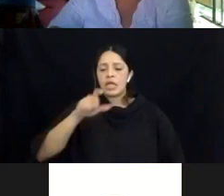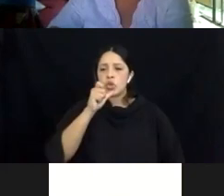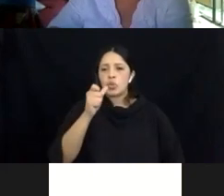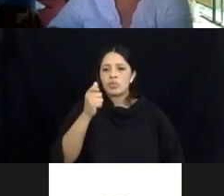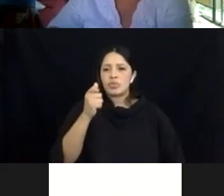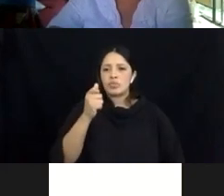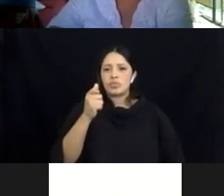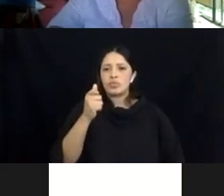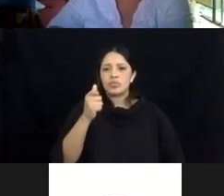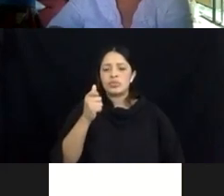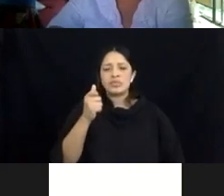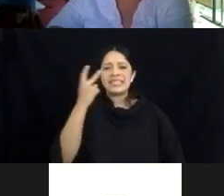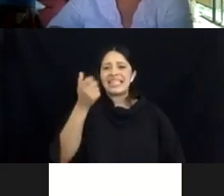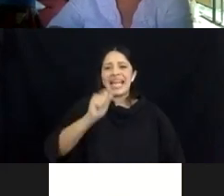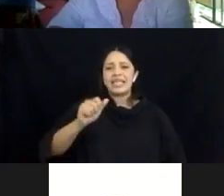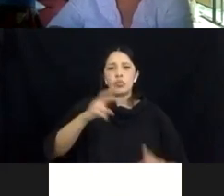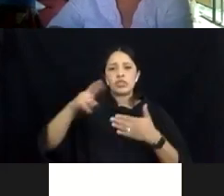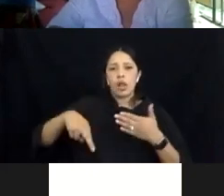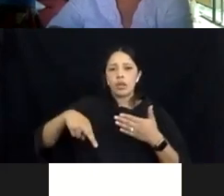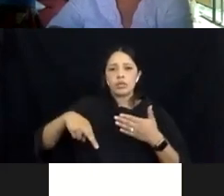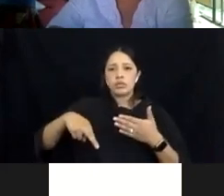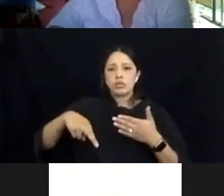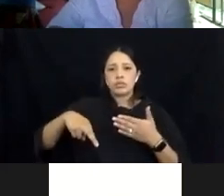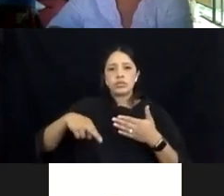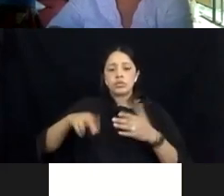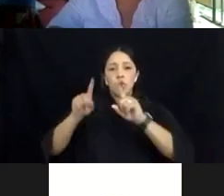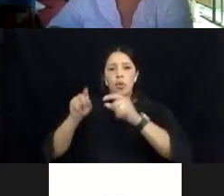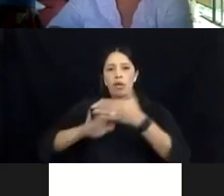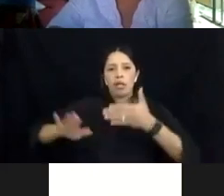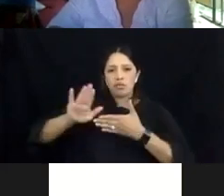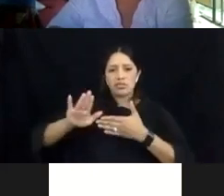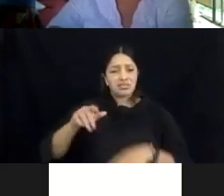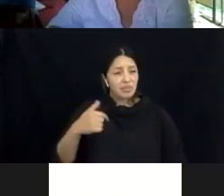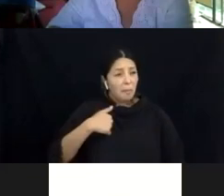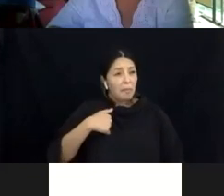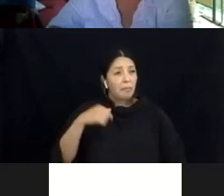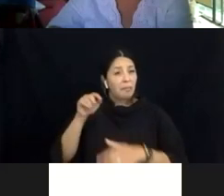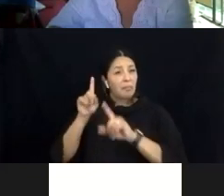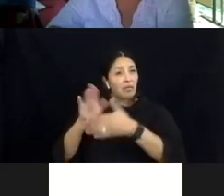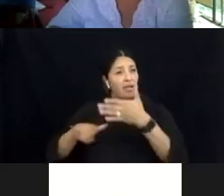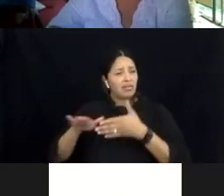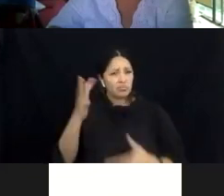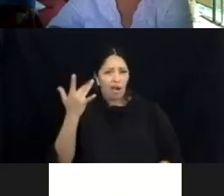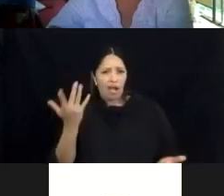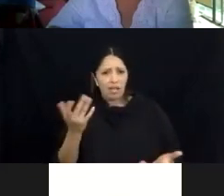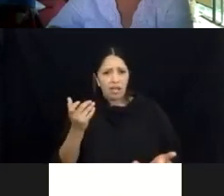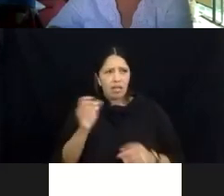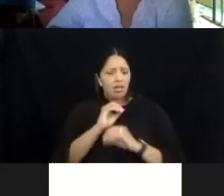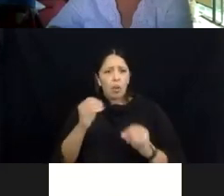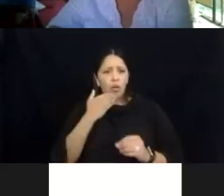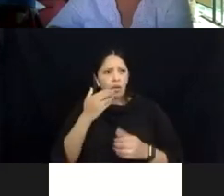any good result going to college, going or complete any kind of studies. They say, I